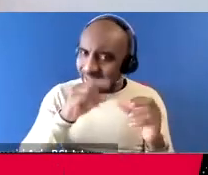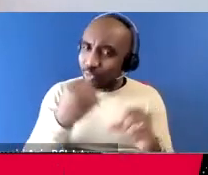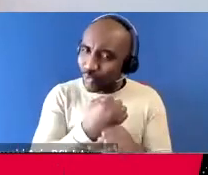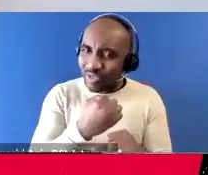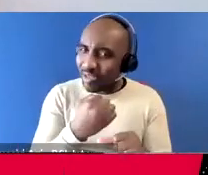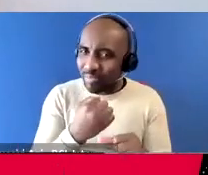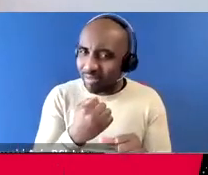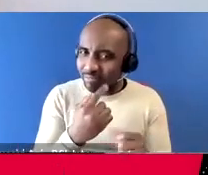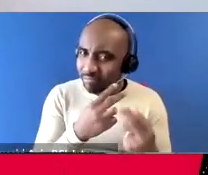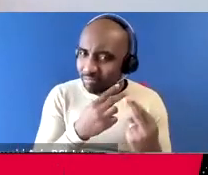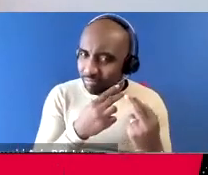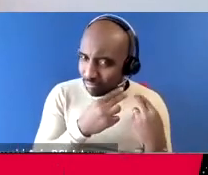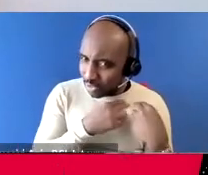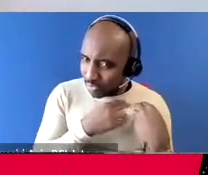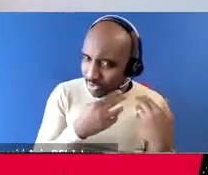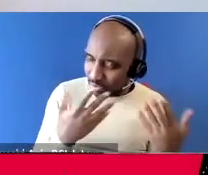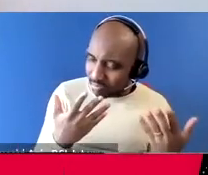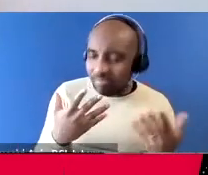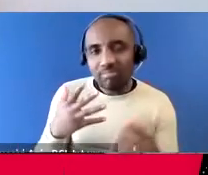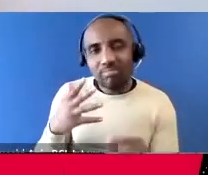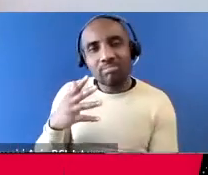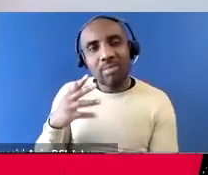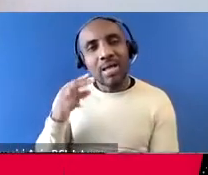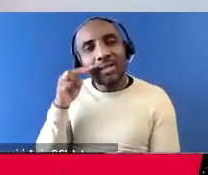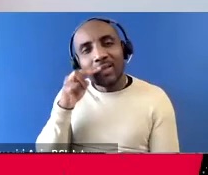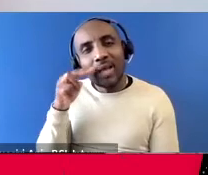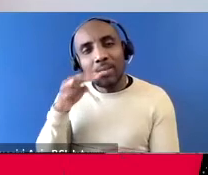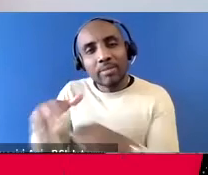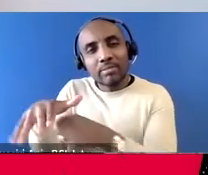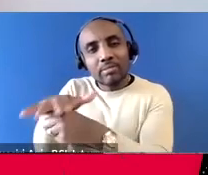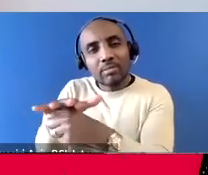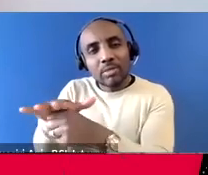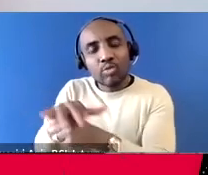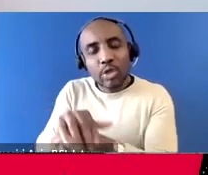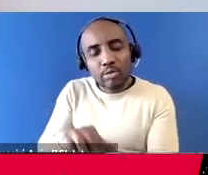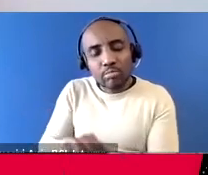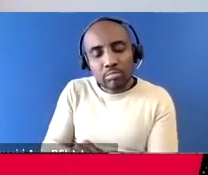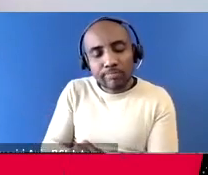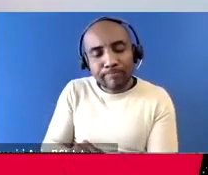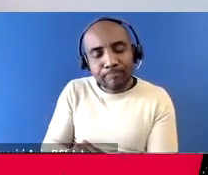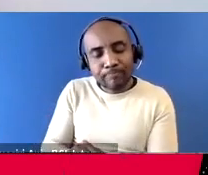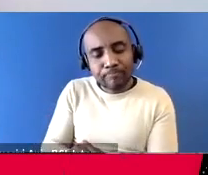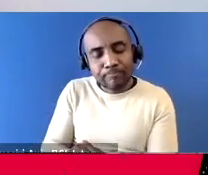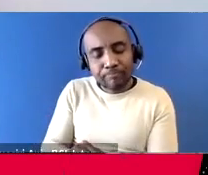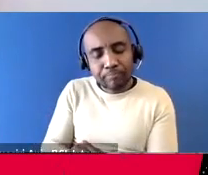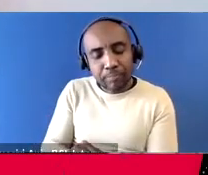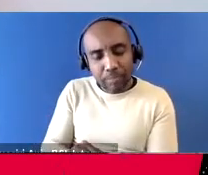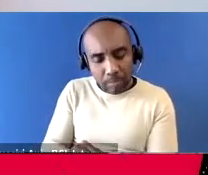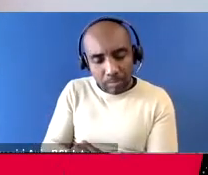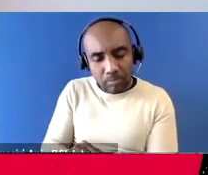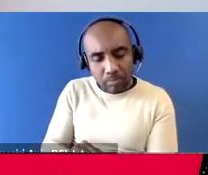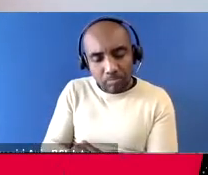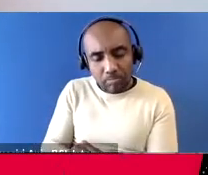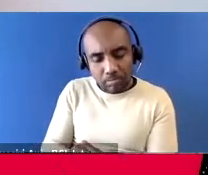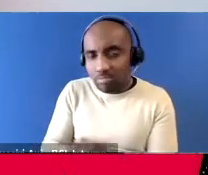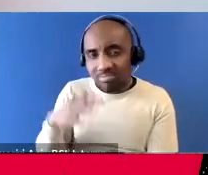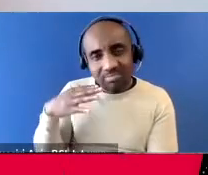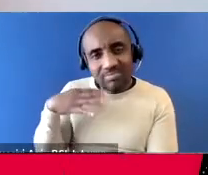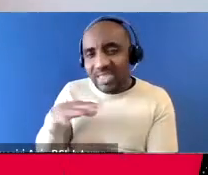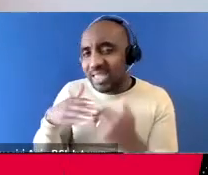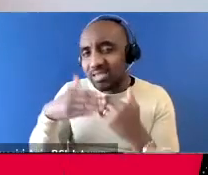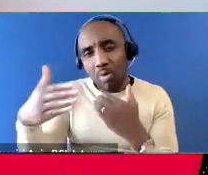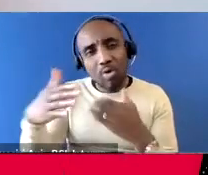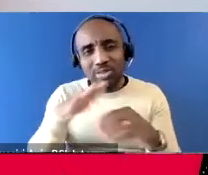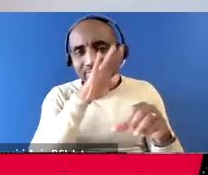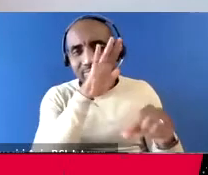than ending the arms sales. It requires a pushing toward political agreement. It requires pushing toward accountability to